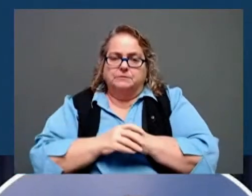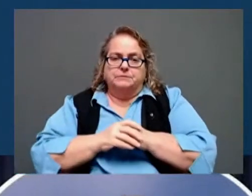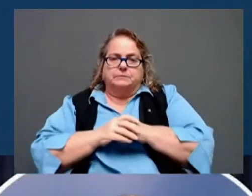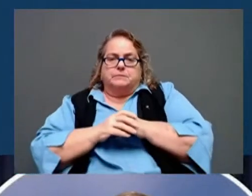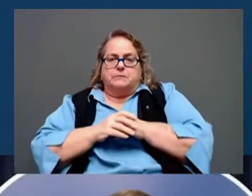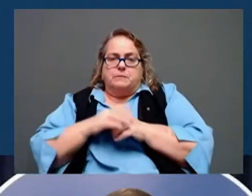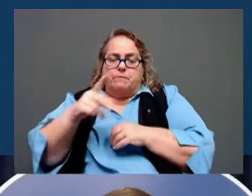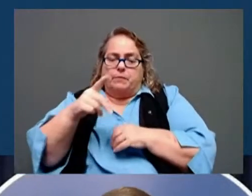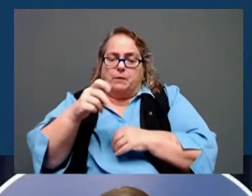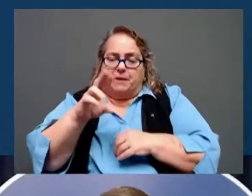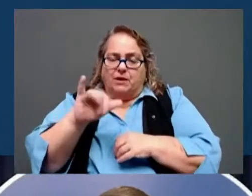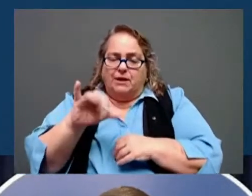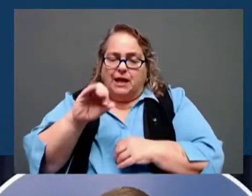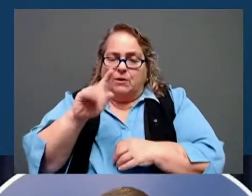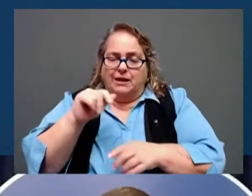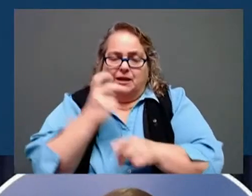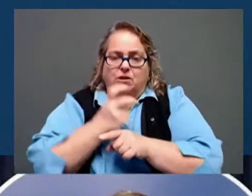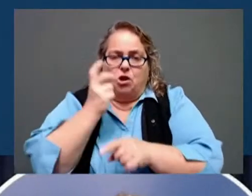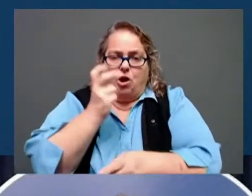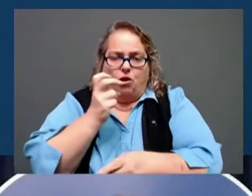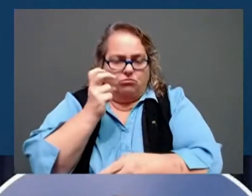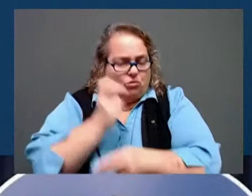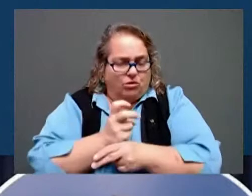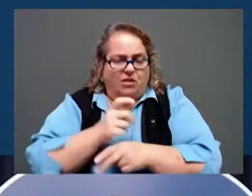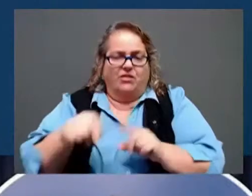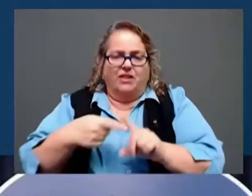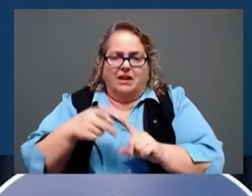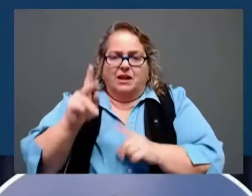hit hard. Then we went down to Knott County.